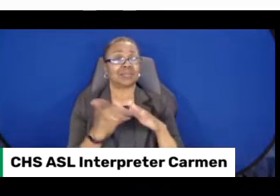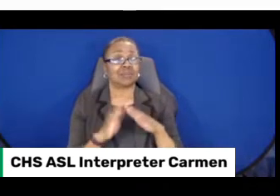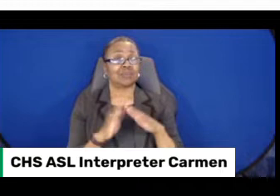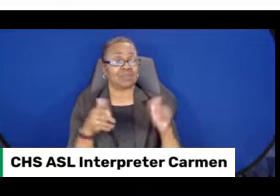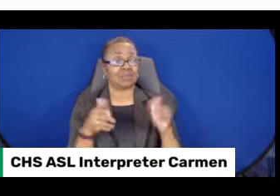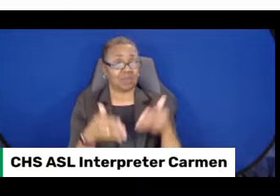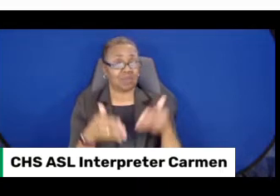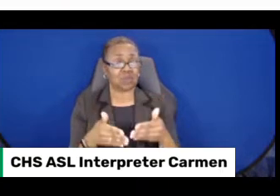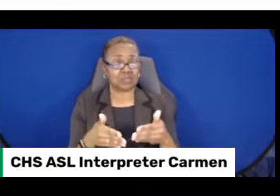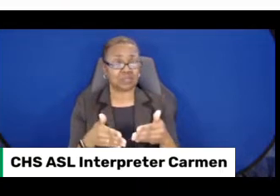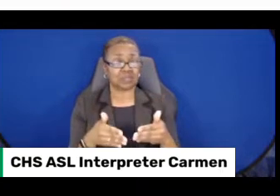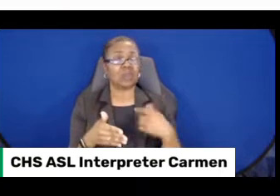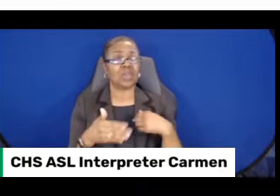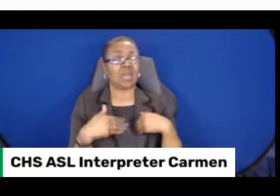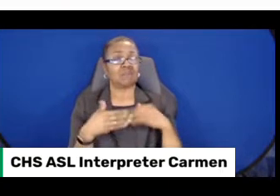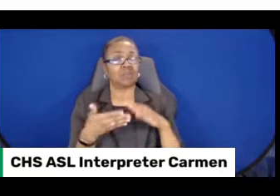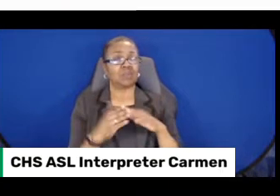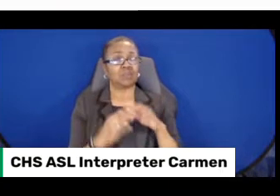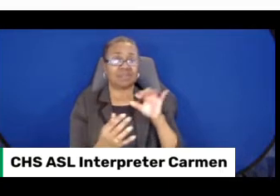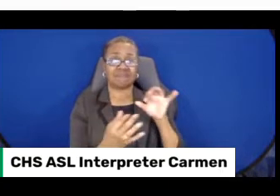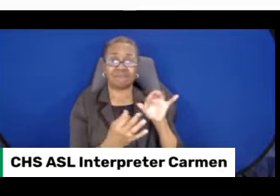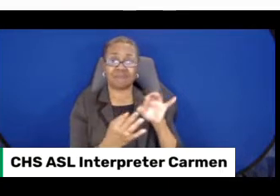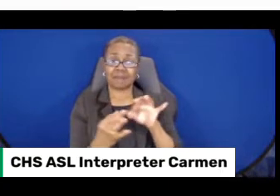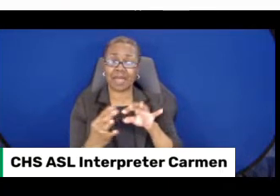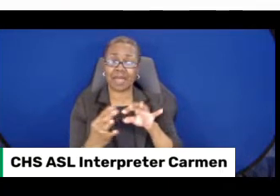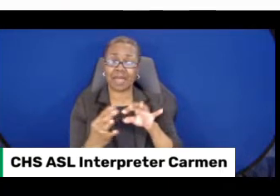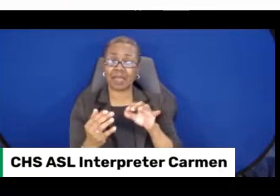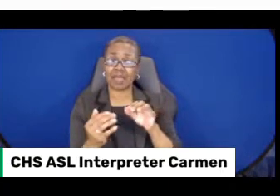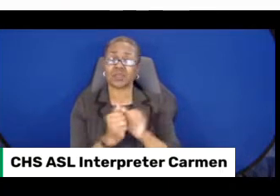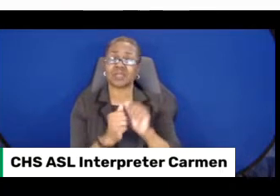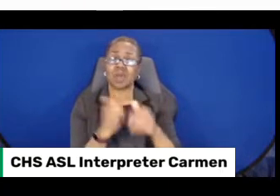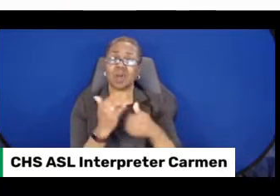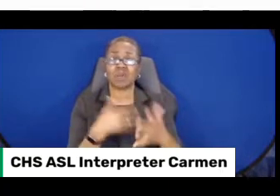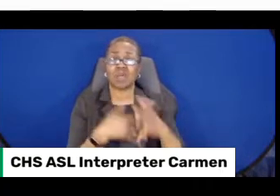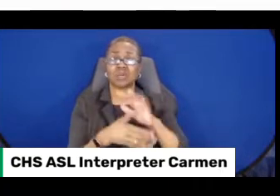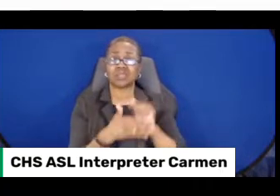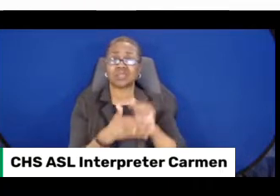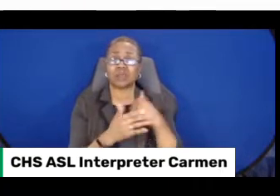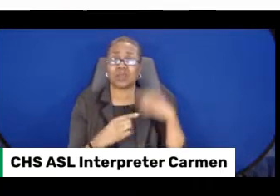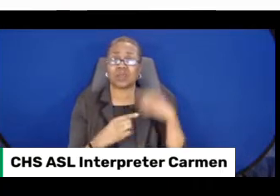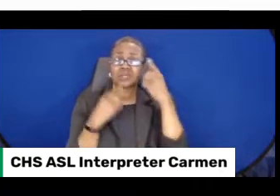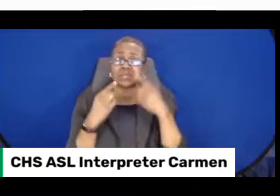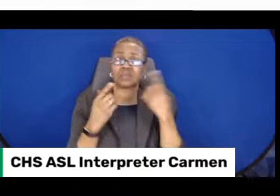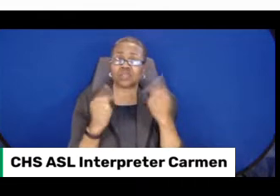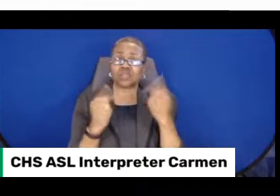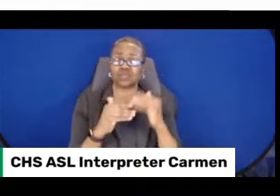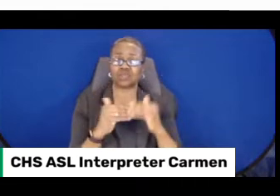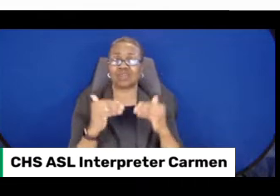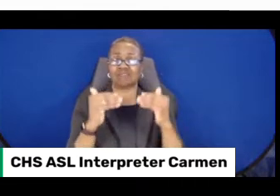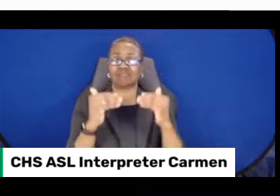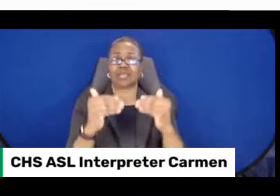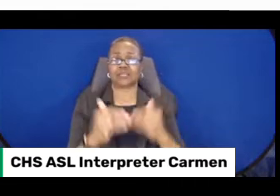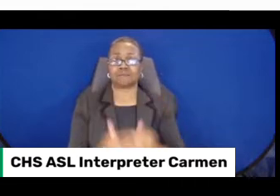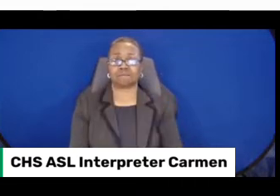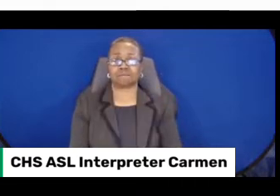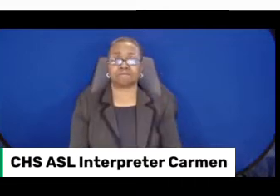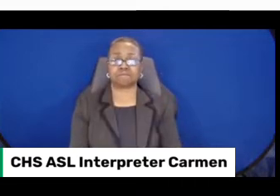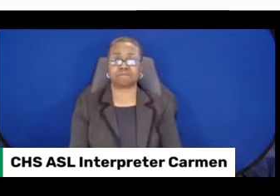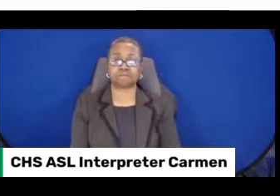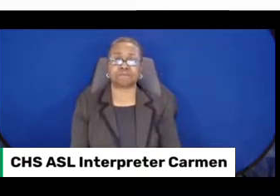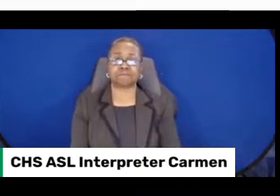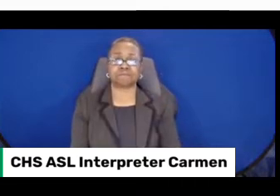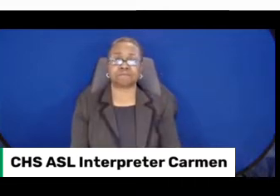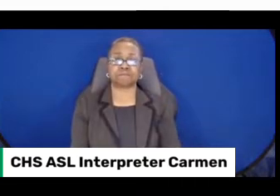community feedback on all of the priorities that we're thinking about advancing. And so I really like to point to